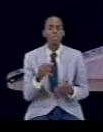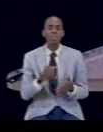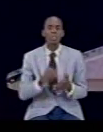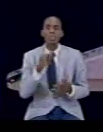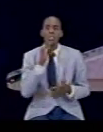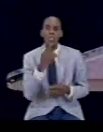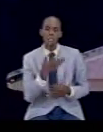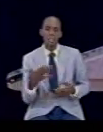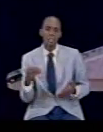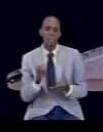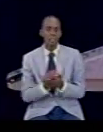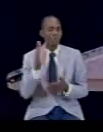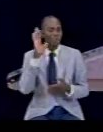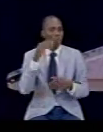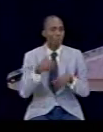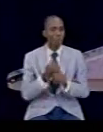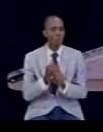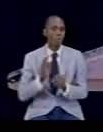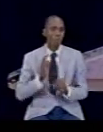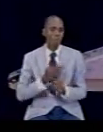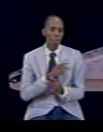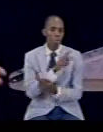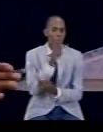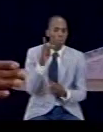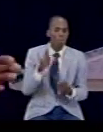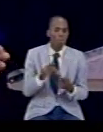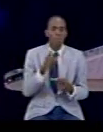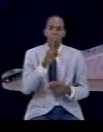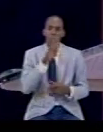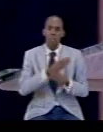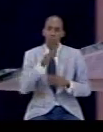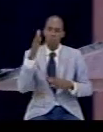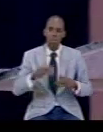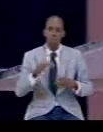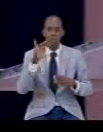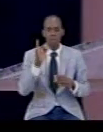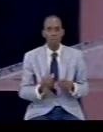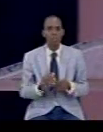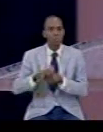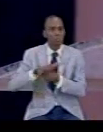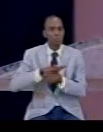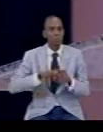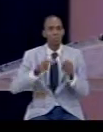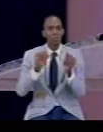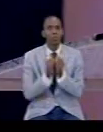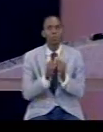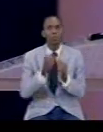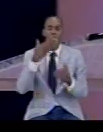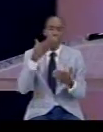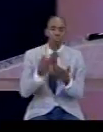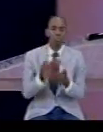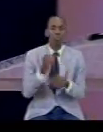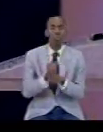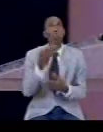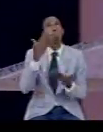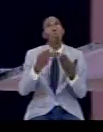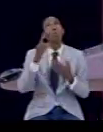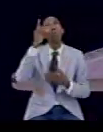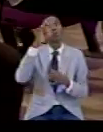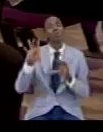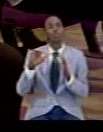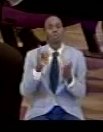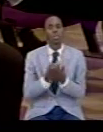that will make us perfect, thoroughly furnished unto all good works. The Lord do that in our lives